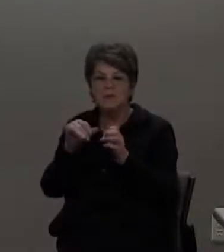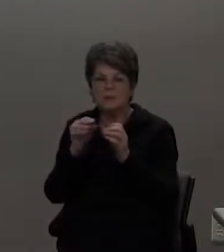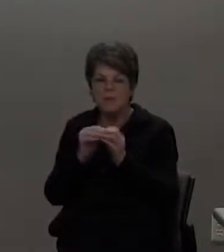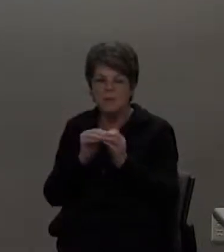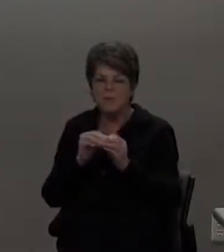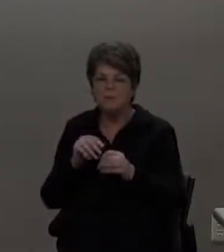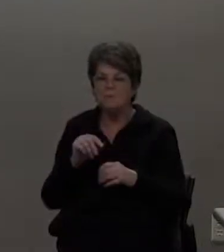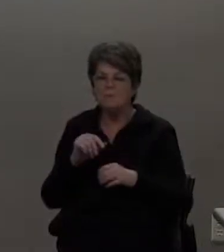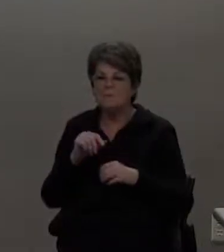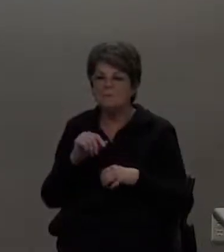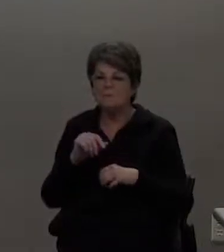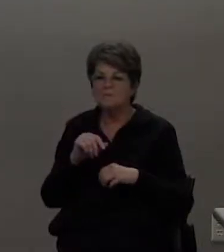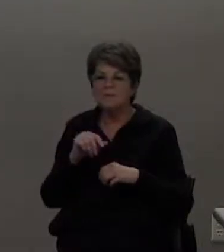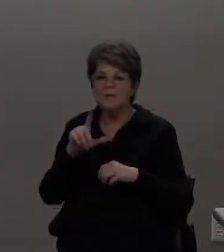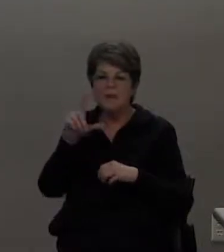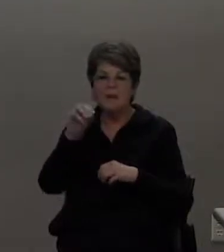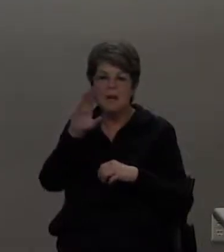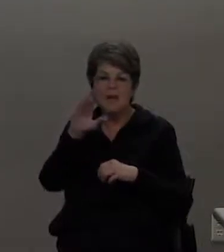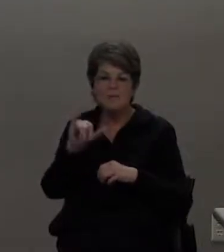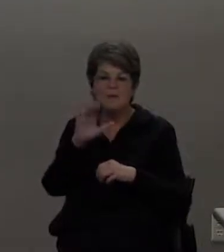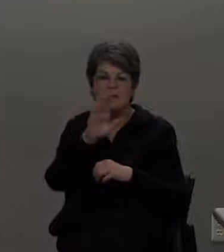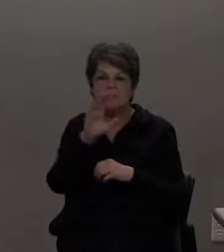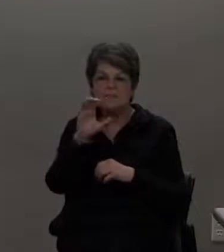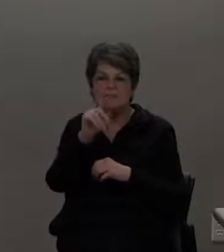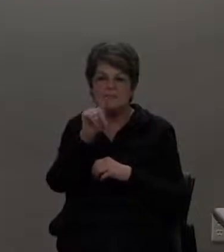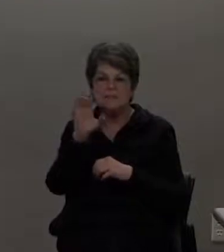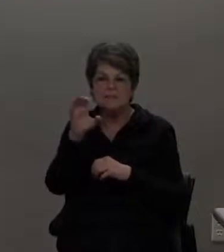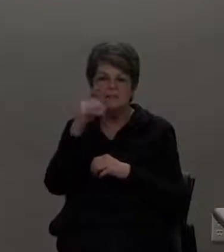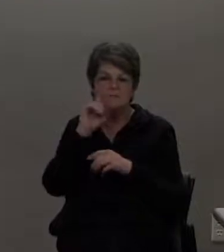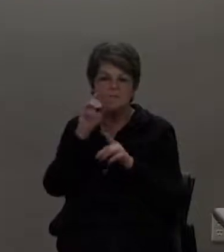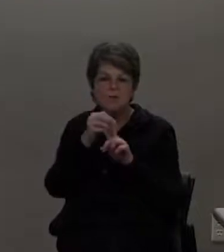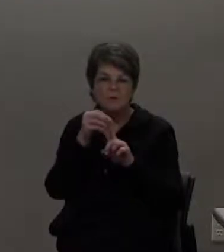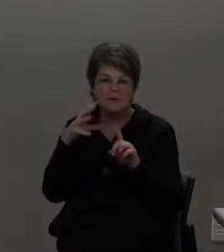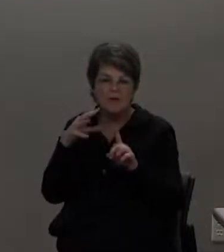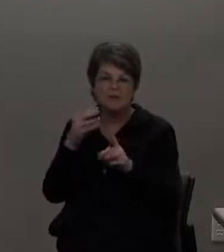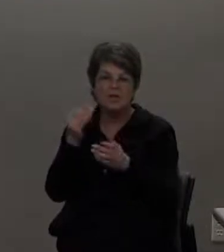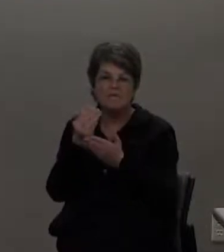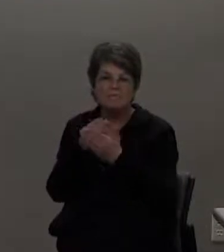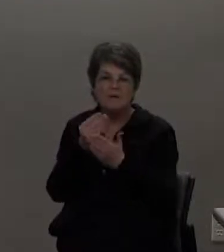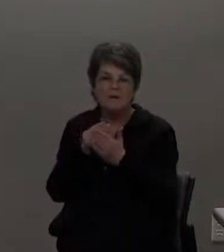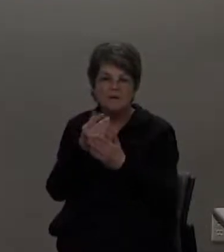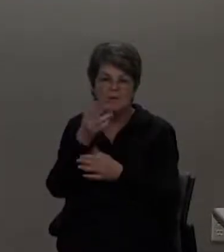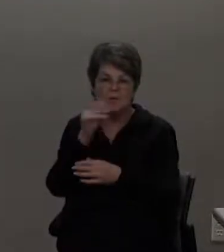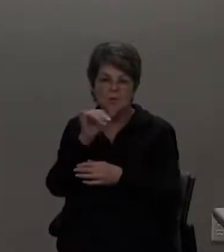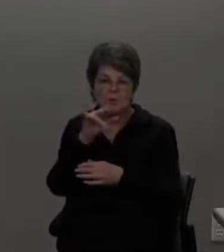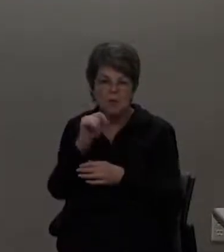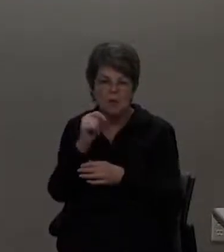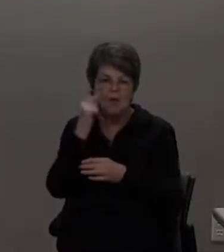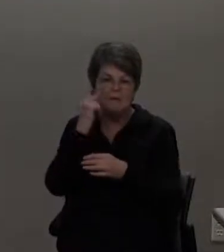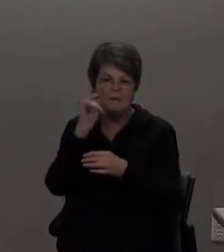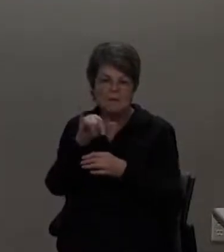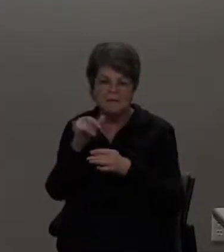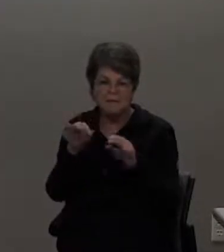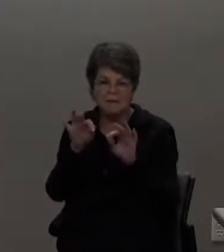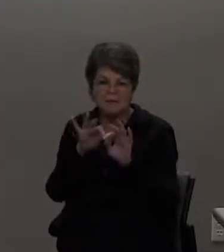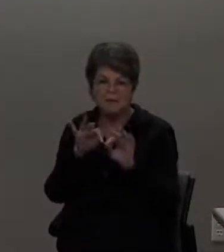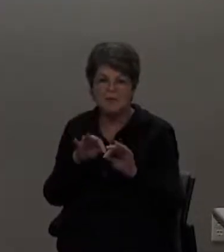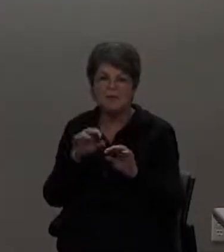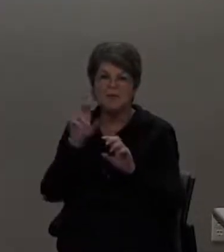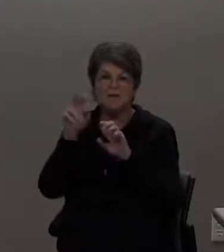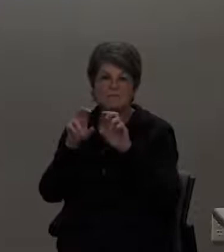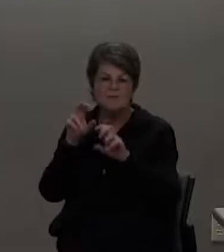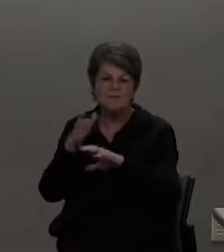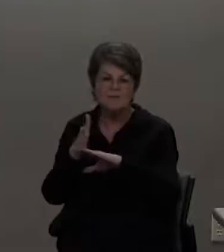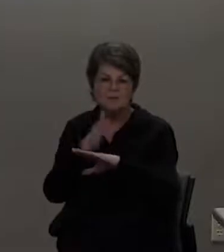opportunities. Lobby the BTC for the expansion and funding grant, like I talked about. I think that's important. Invest